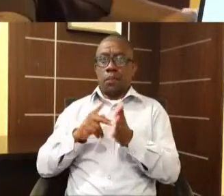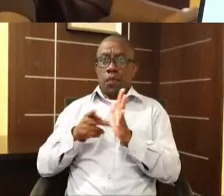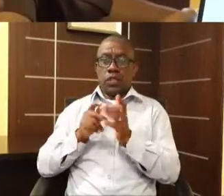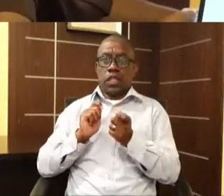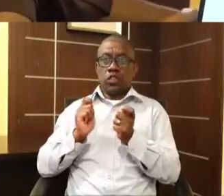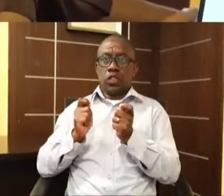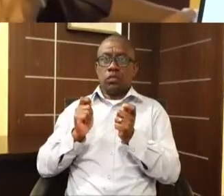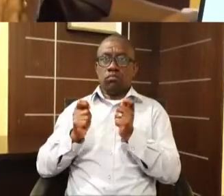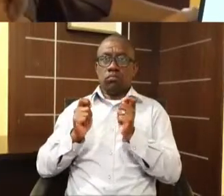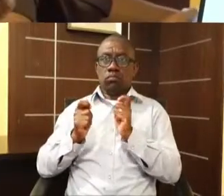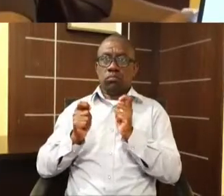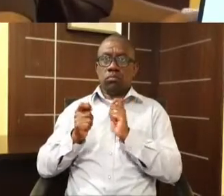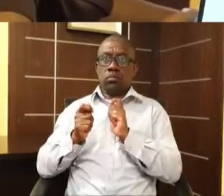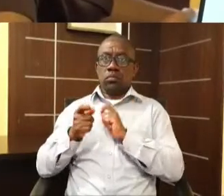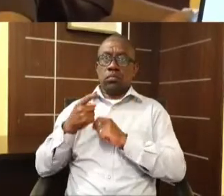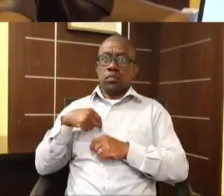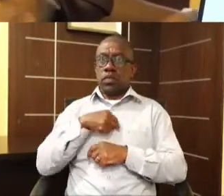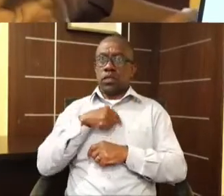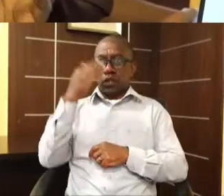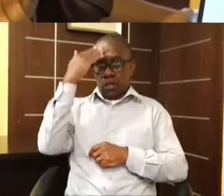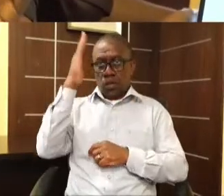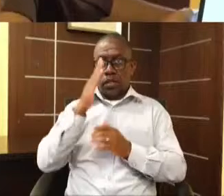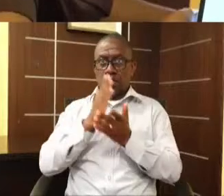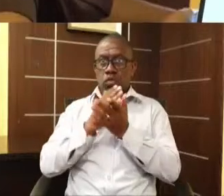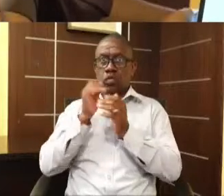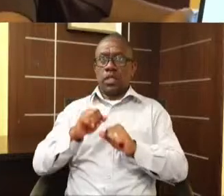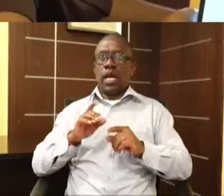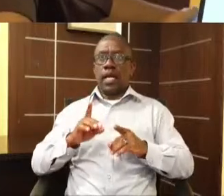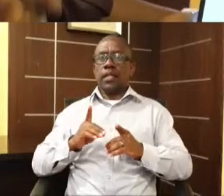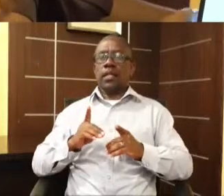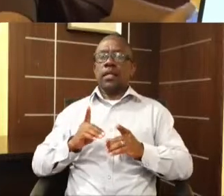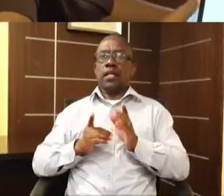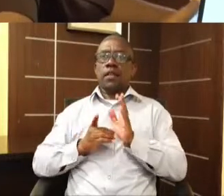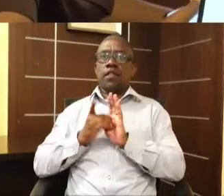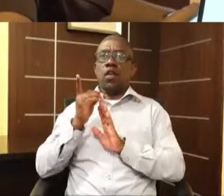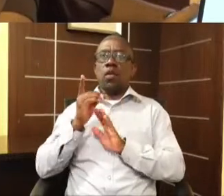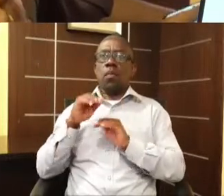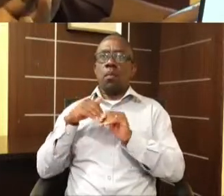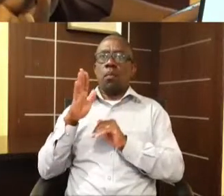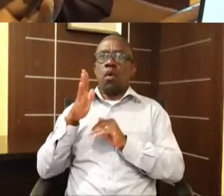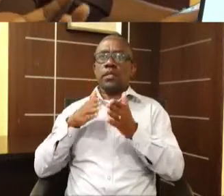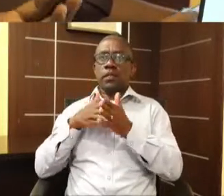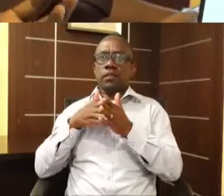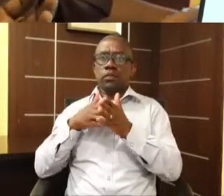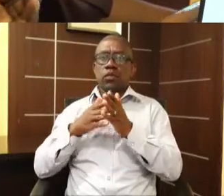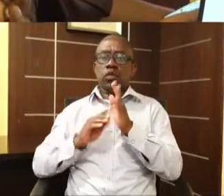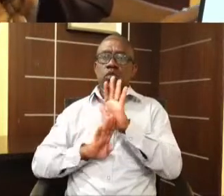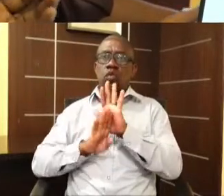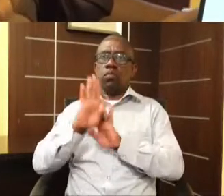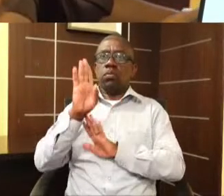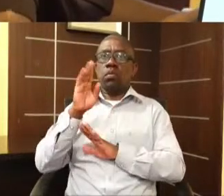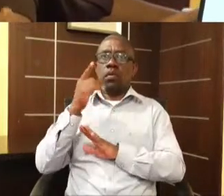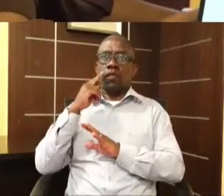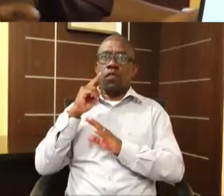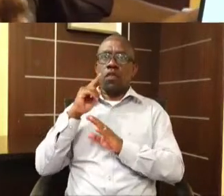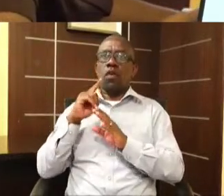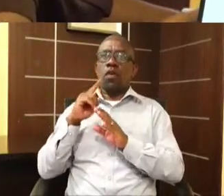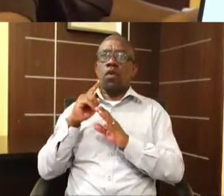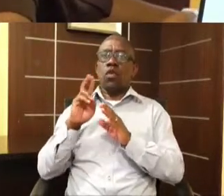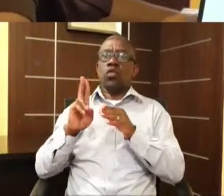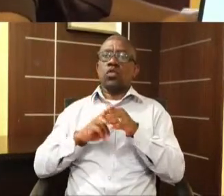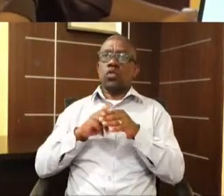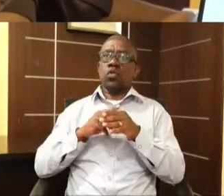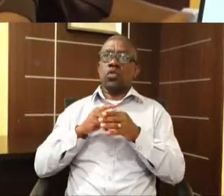we realized we could actually develop more interventions to scale up contraceptive use within the county,